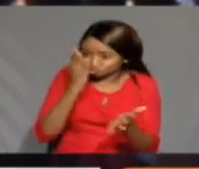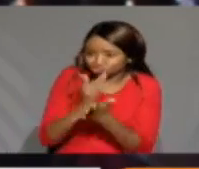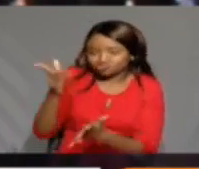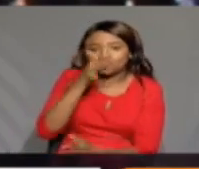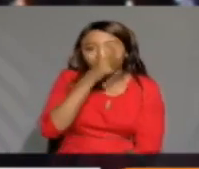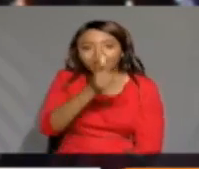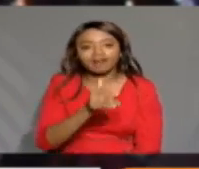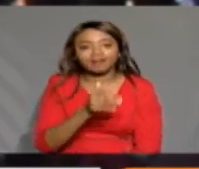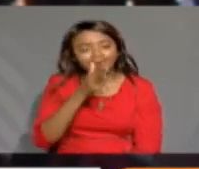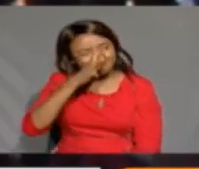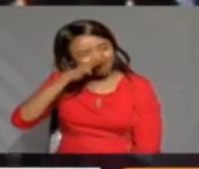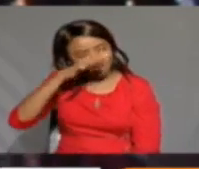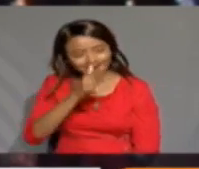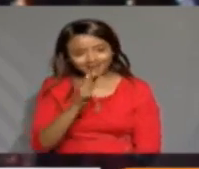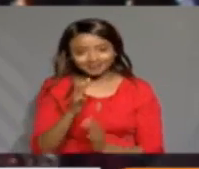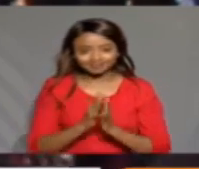gani?